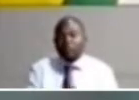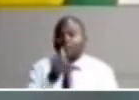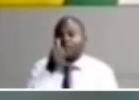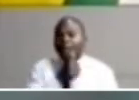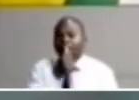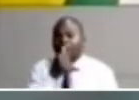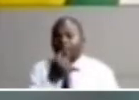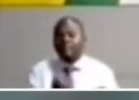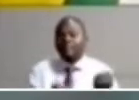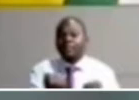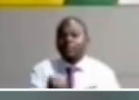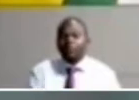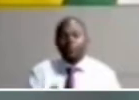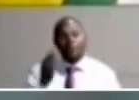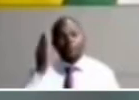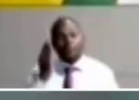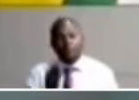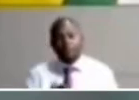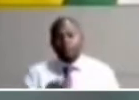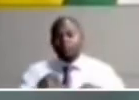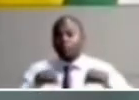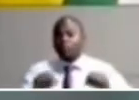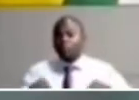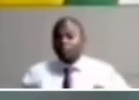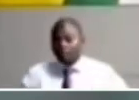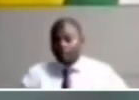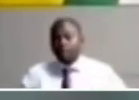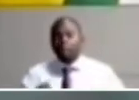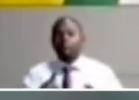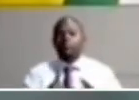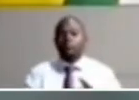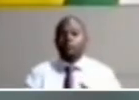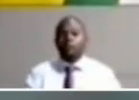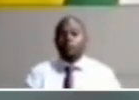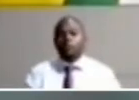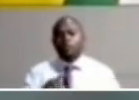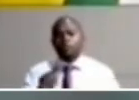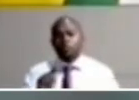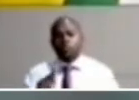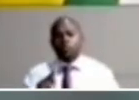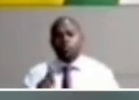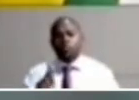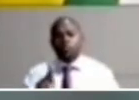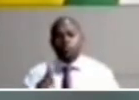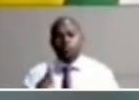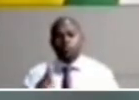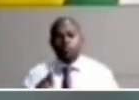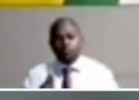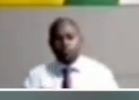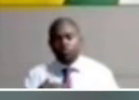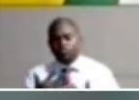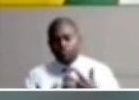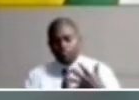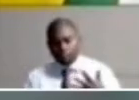private vehicles, border-borders, tuk-tukus, etc.